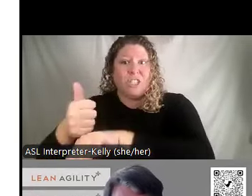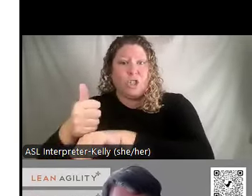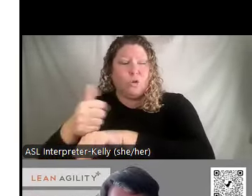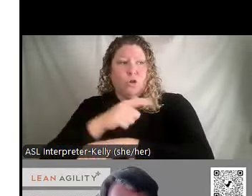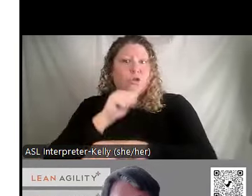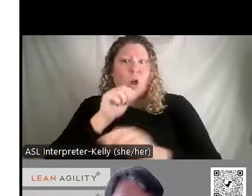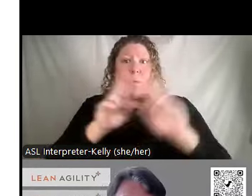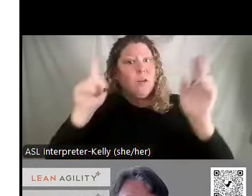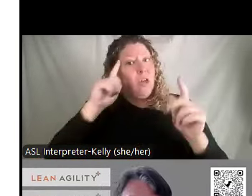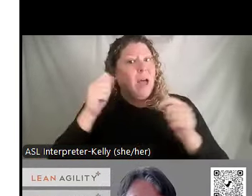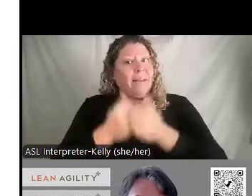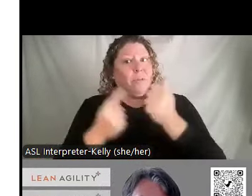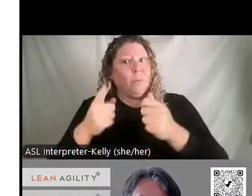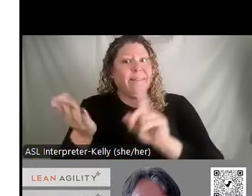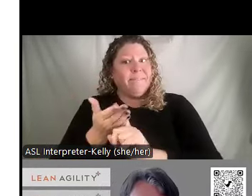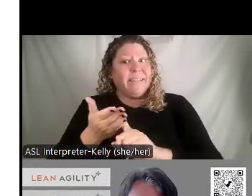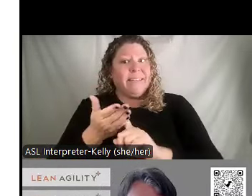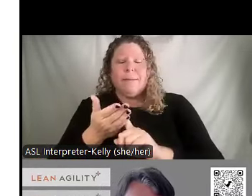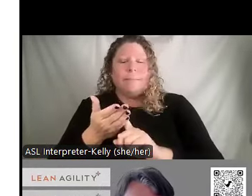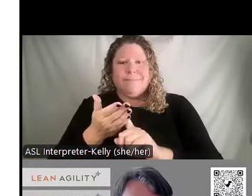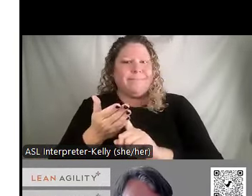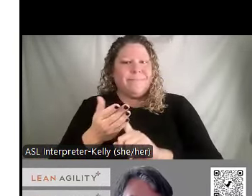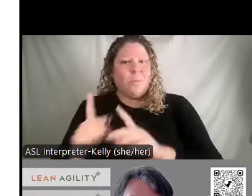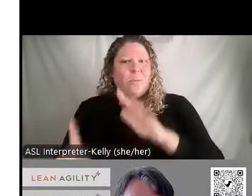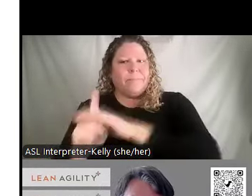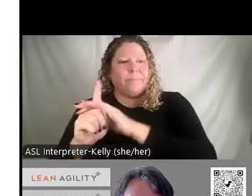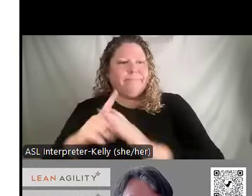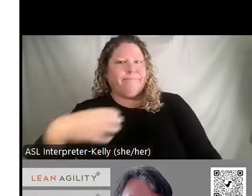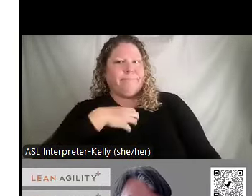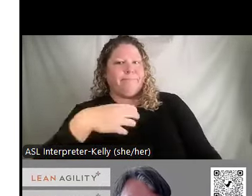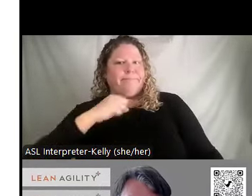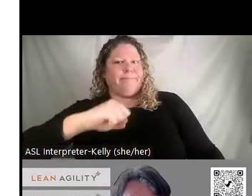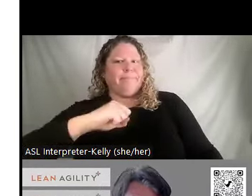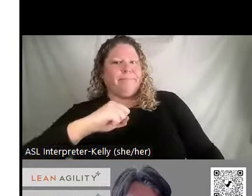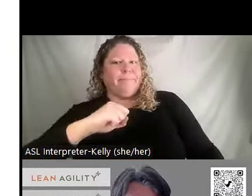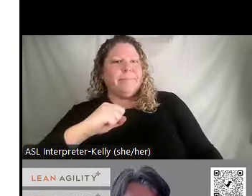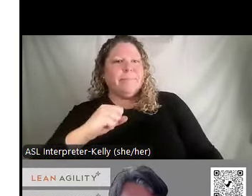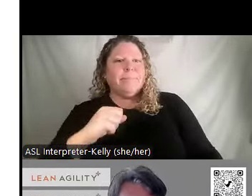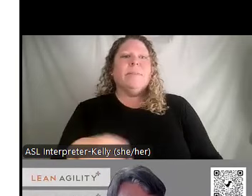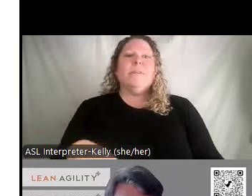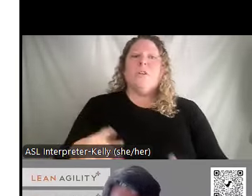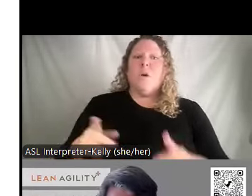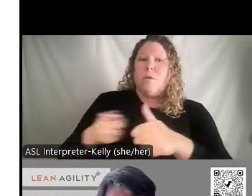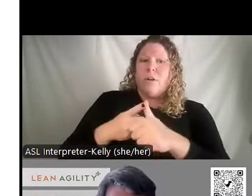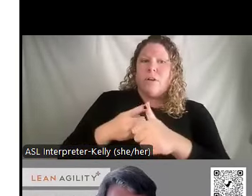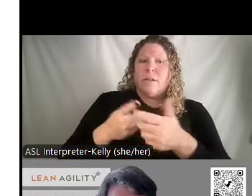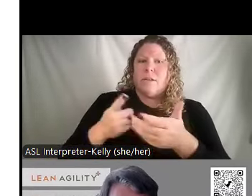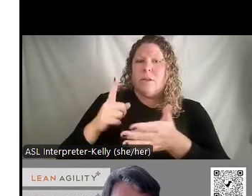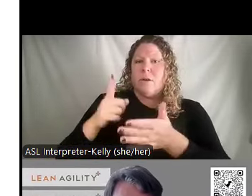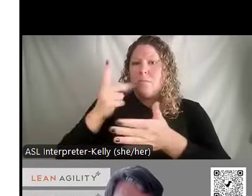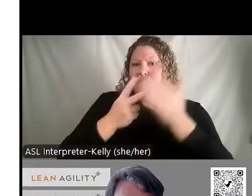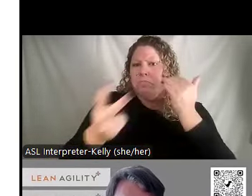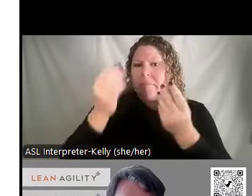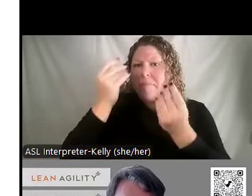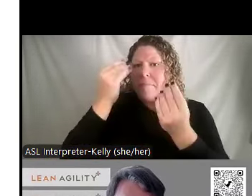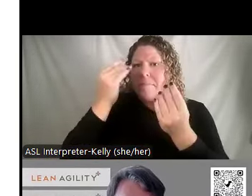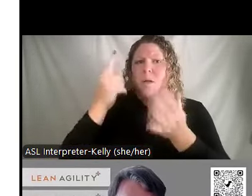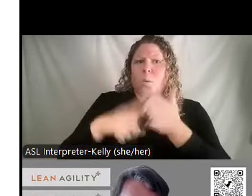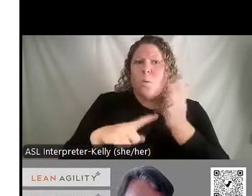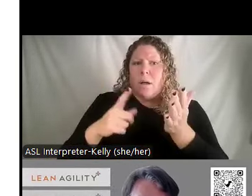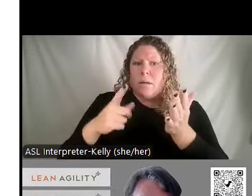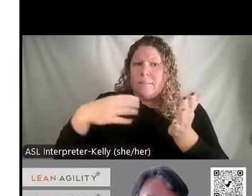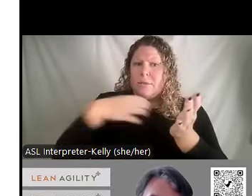So number one, make a list of what are the objections people might have to to this change idea or this change initiative. Are they founded or